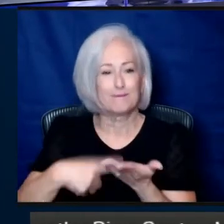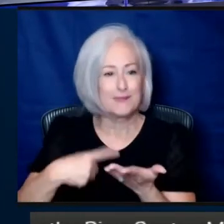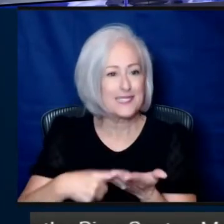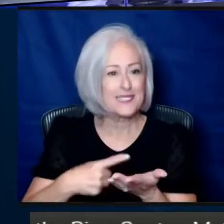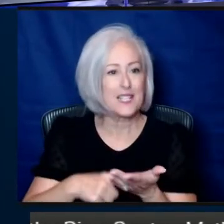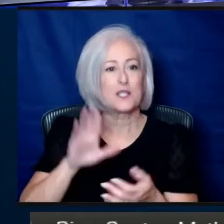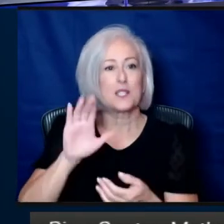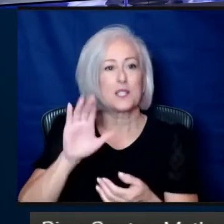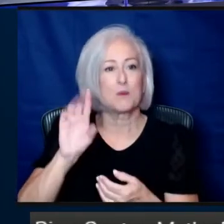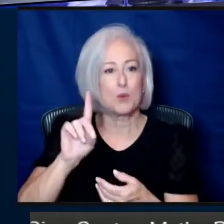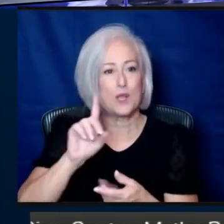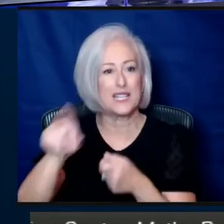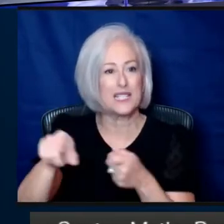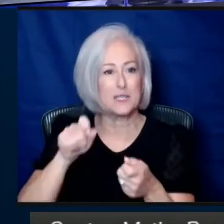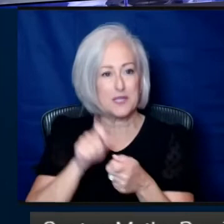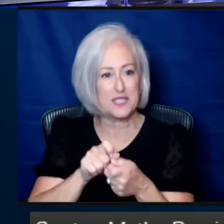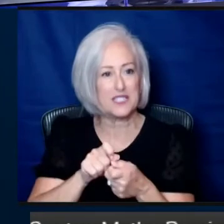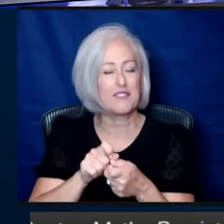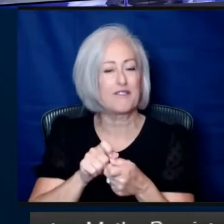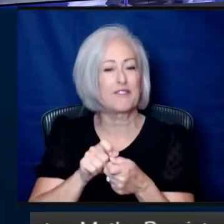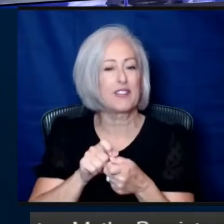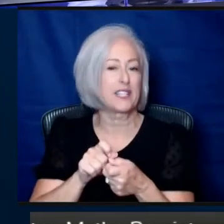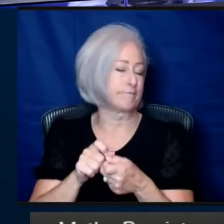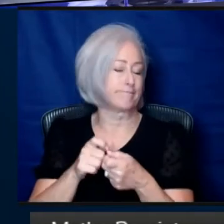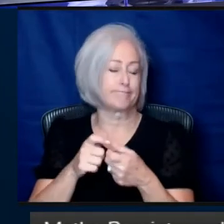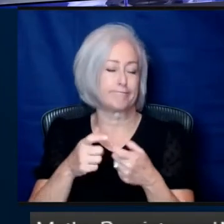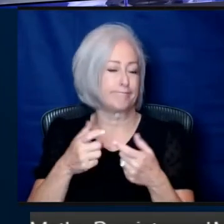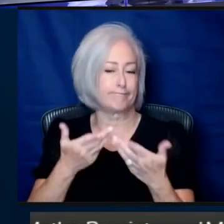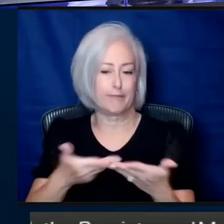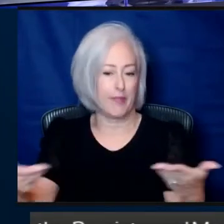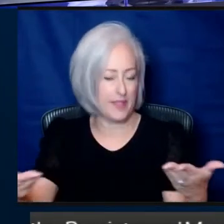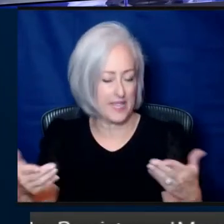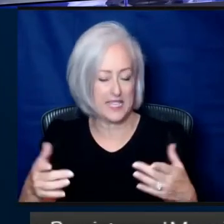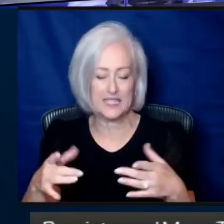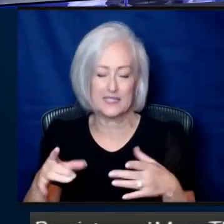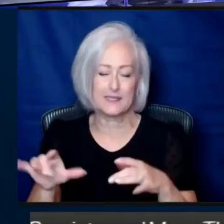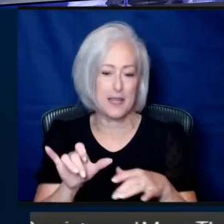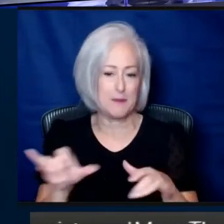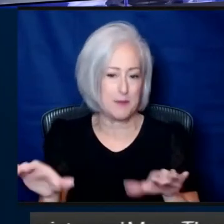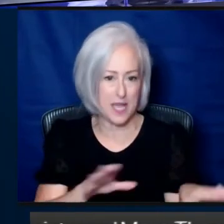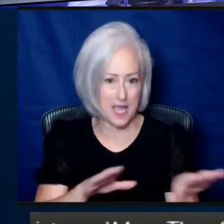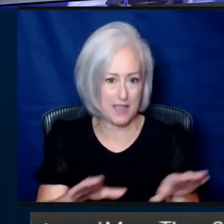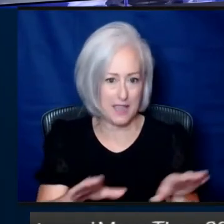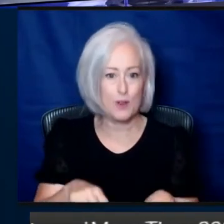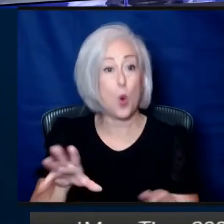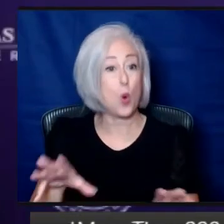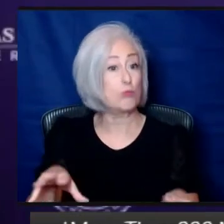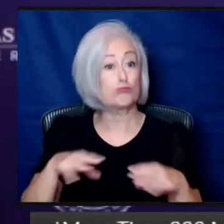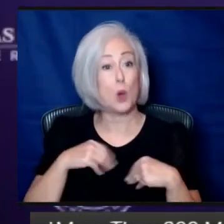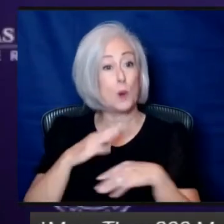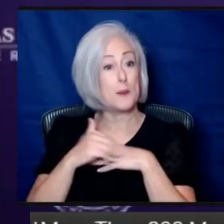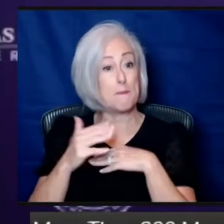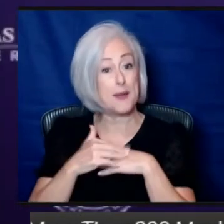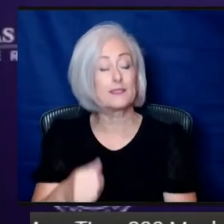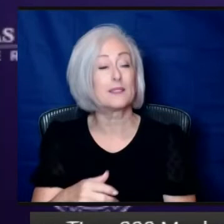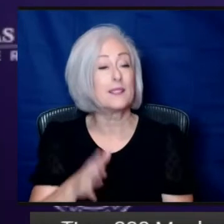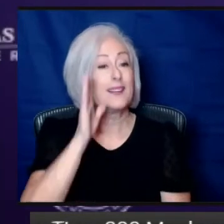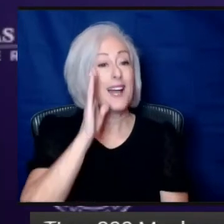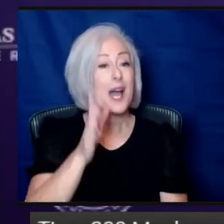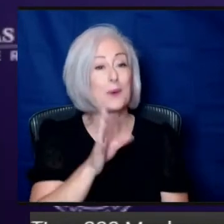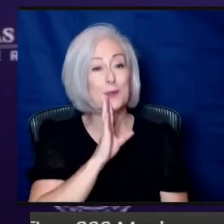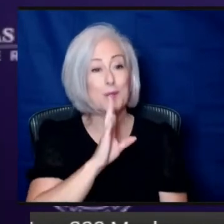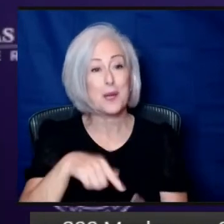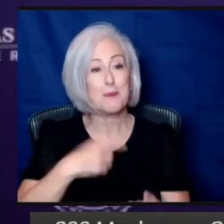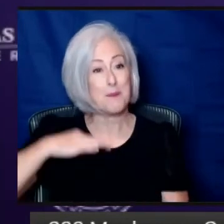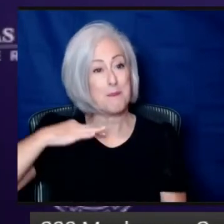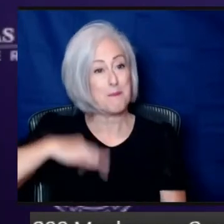that nature, or even the benefits of owning a pet. I love when veterinarians talk about that. Yeah, well, I'll talk about the benefits of owning a pet.